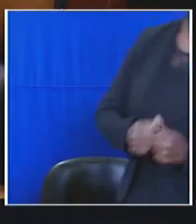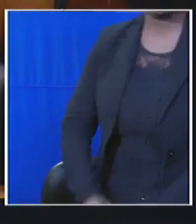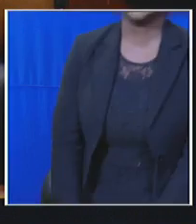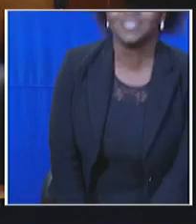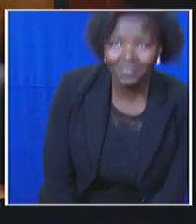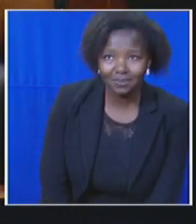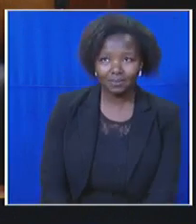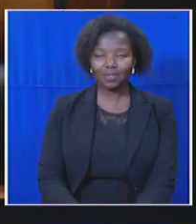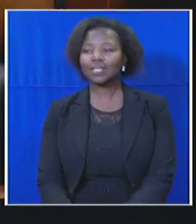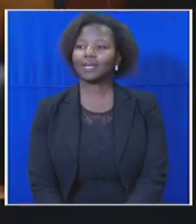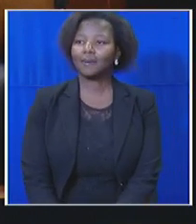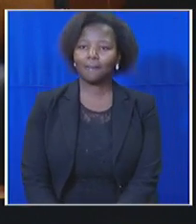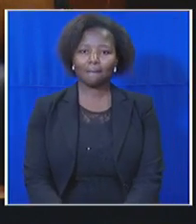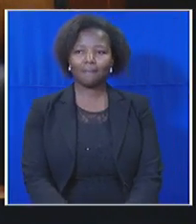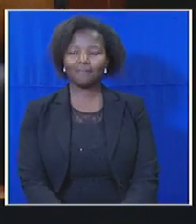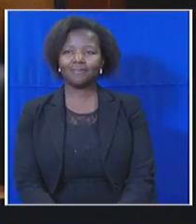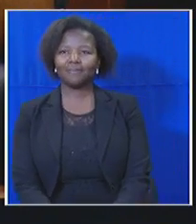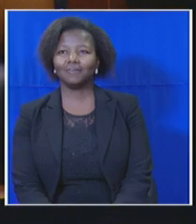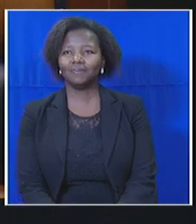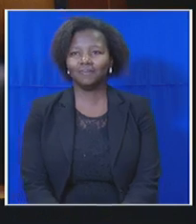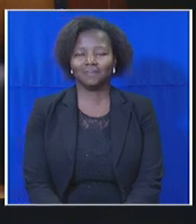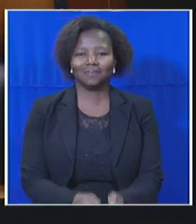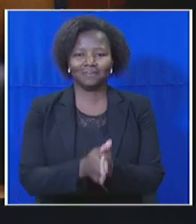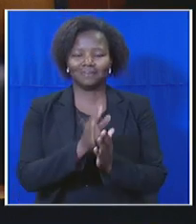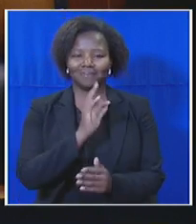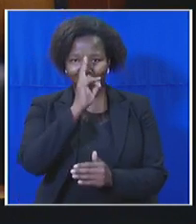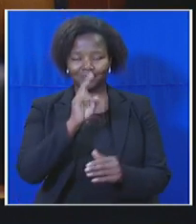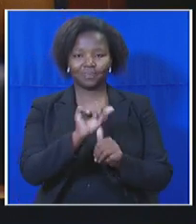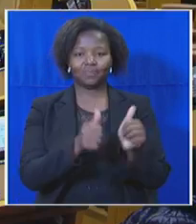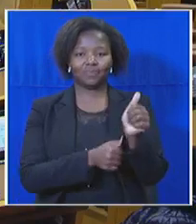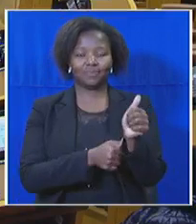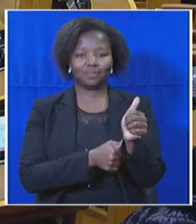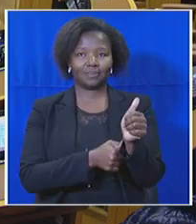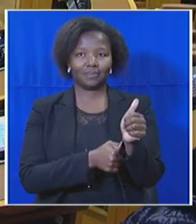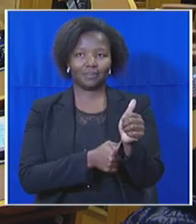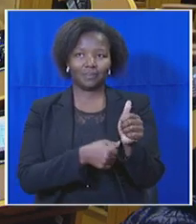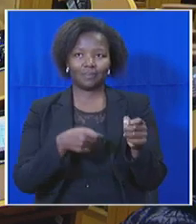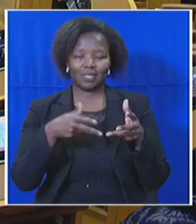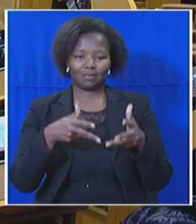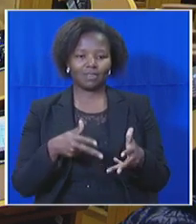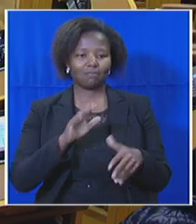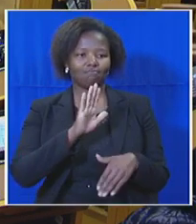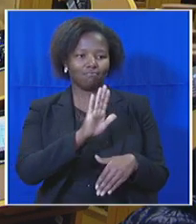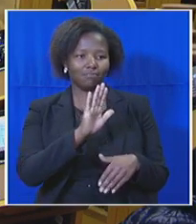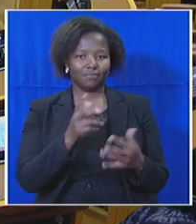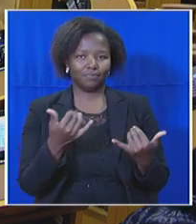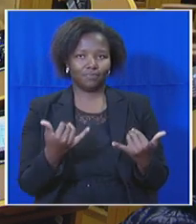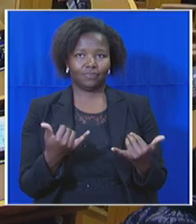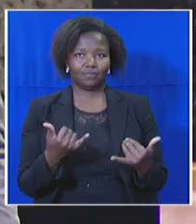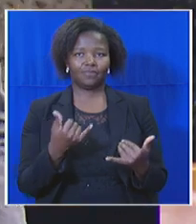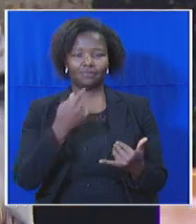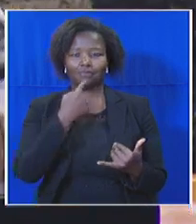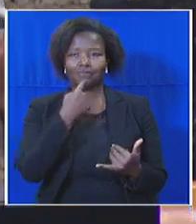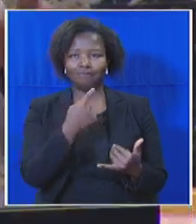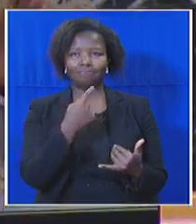Honorable Flengwa. Honorable Deputy Speaker, the Deputy Minister has covered. Now, I respect the fact that you